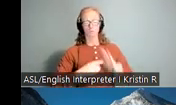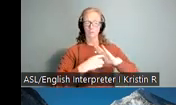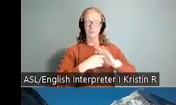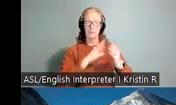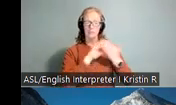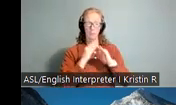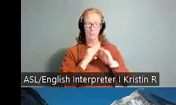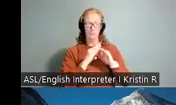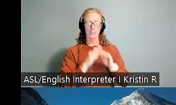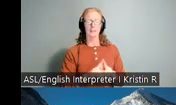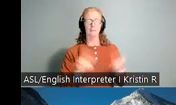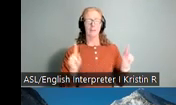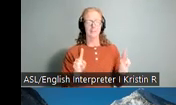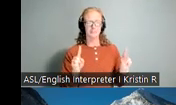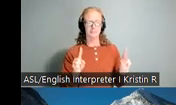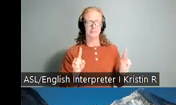community, but